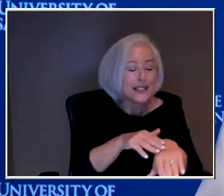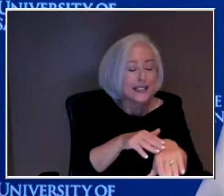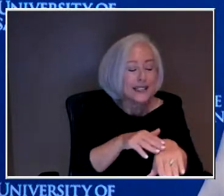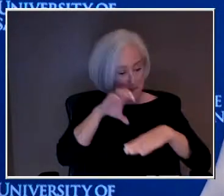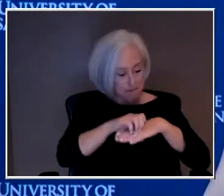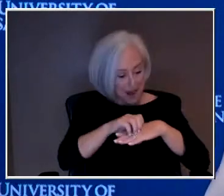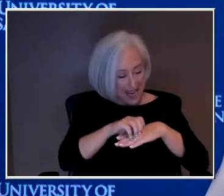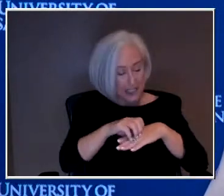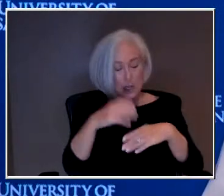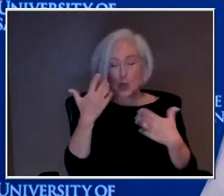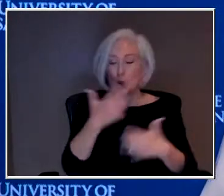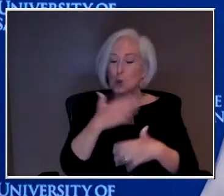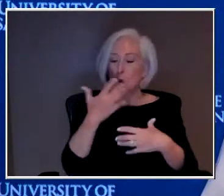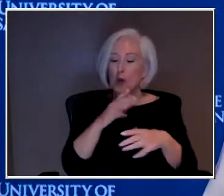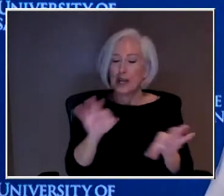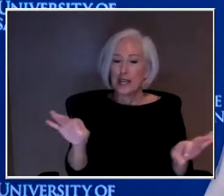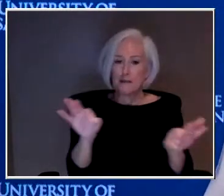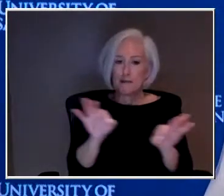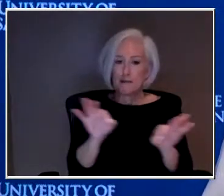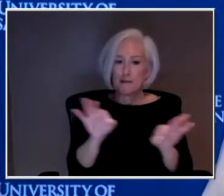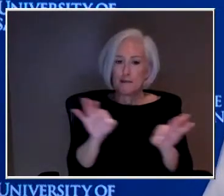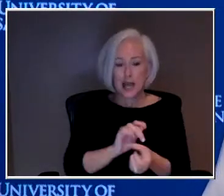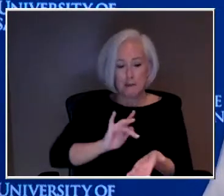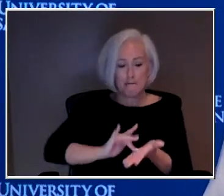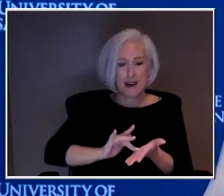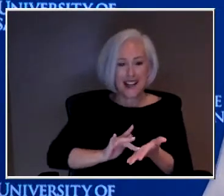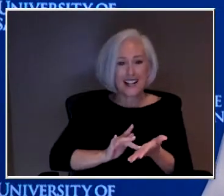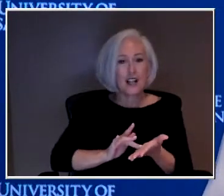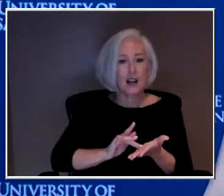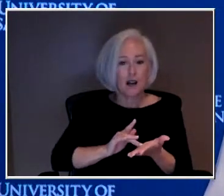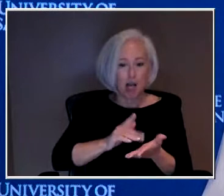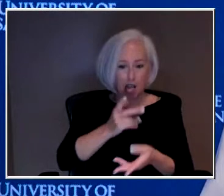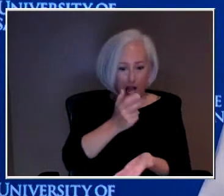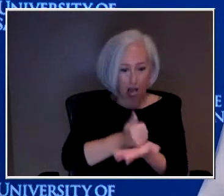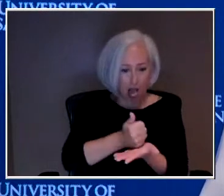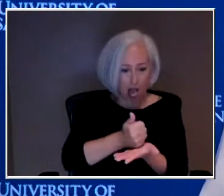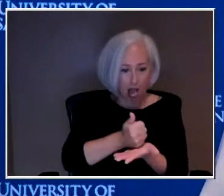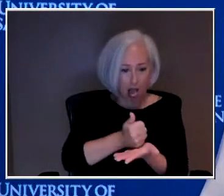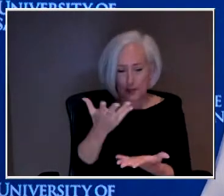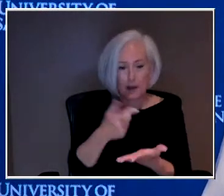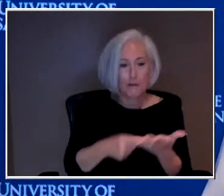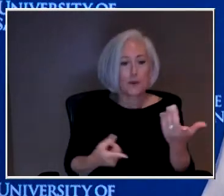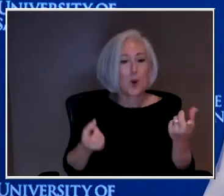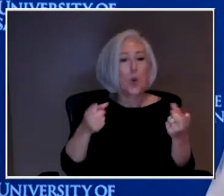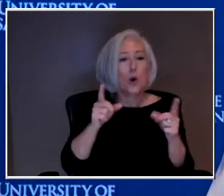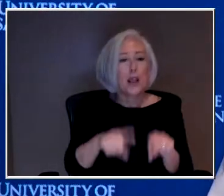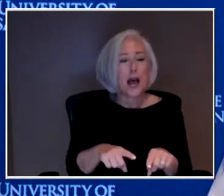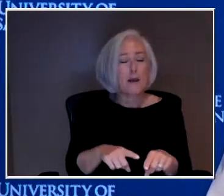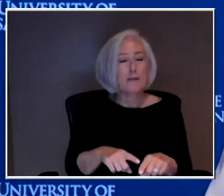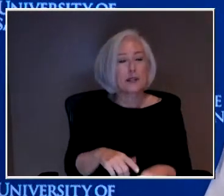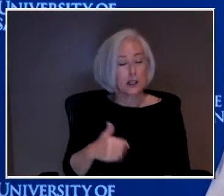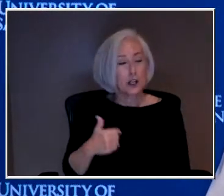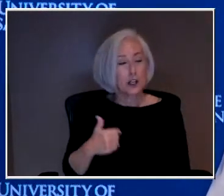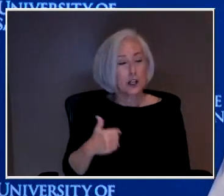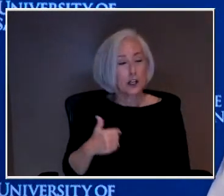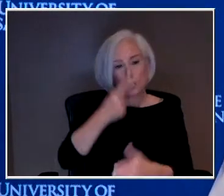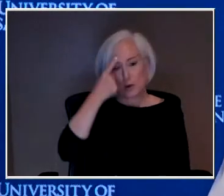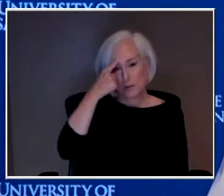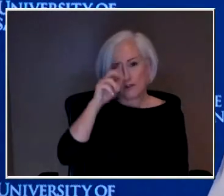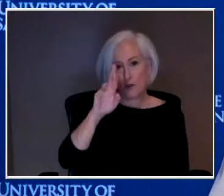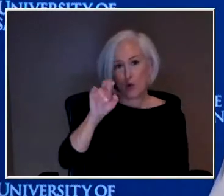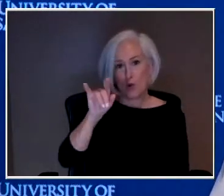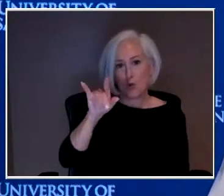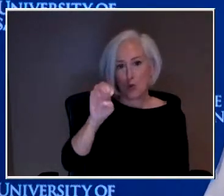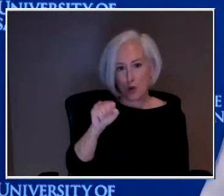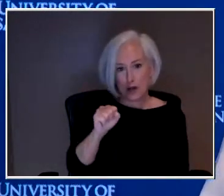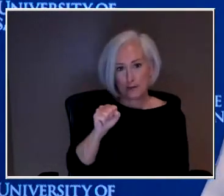important to seek medical attention and let that medical team know exactly what happened. There is a treatment for rabies. You do have, at least a couple weeks